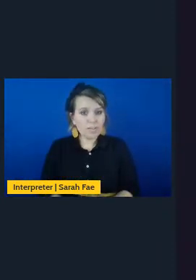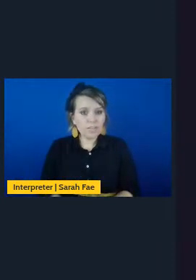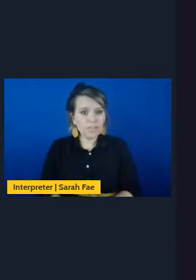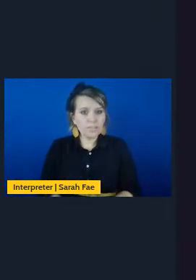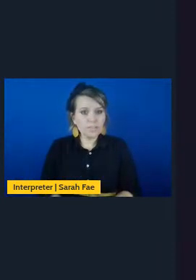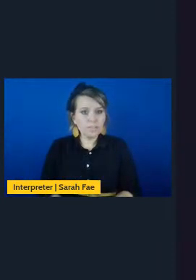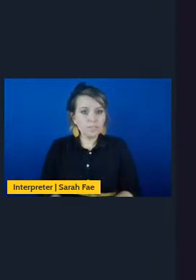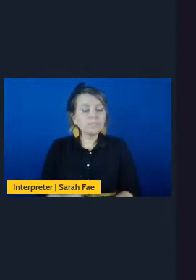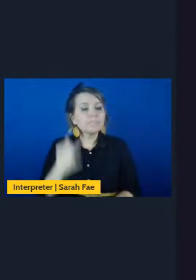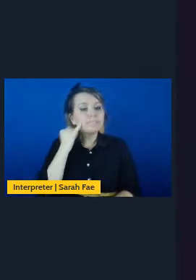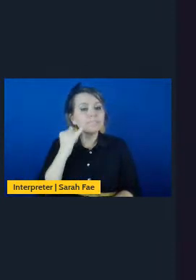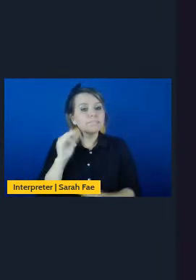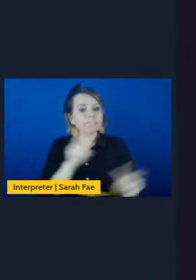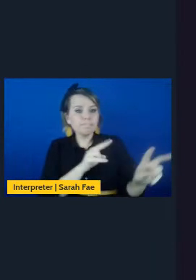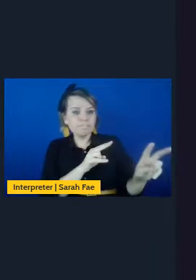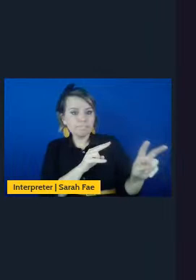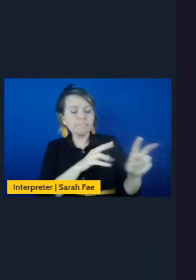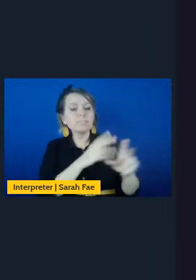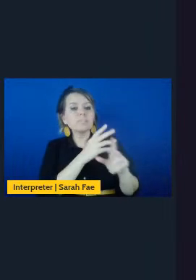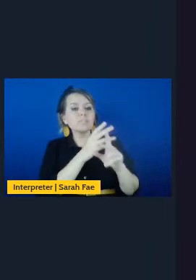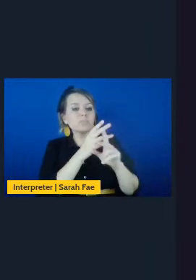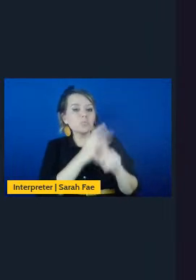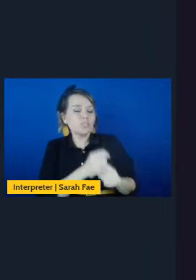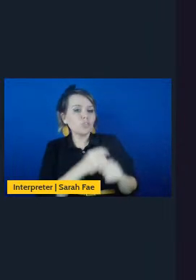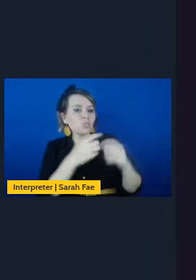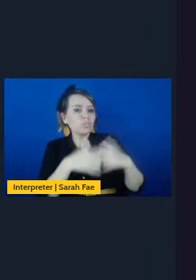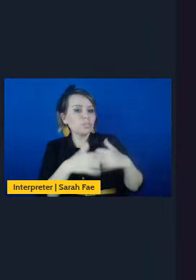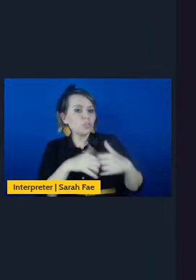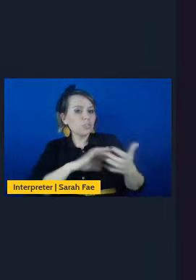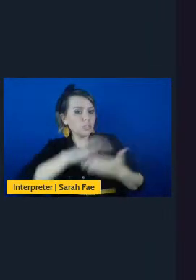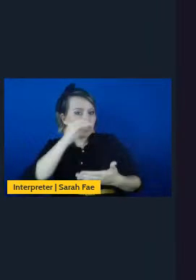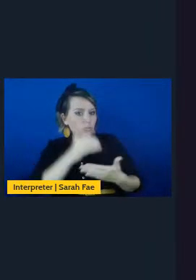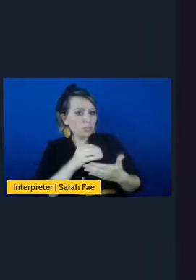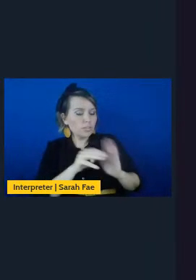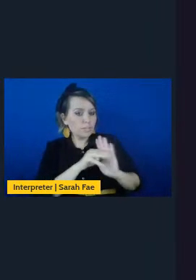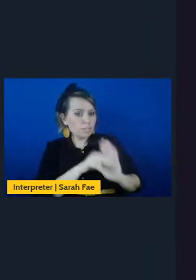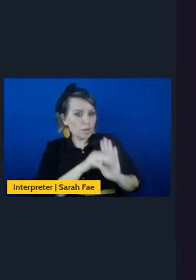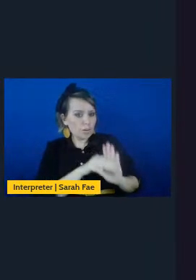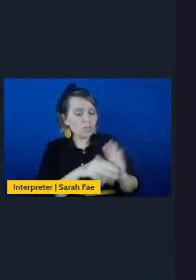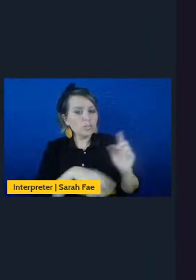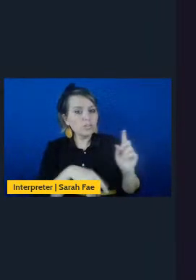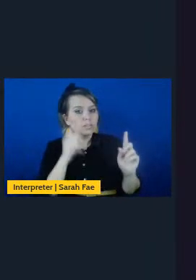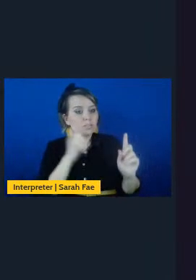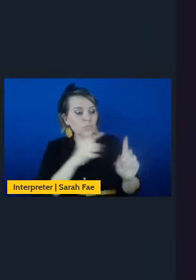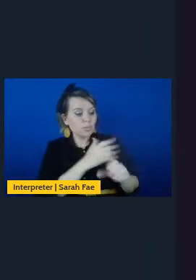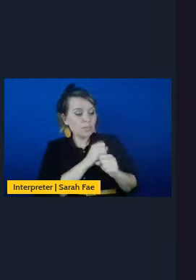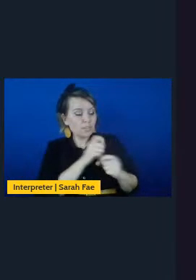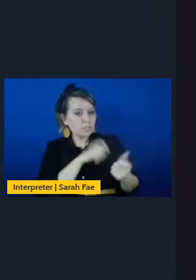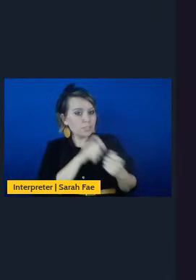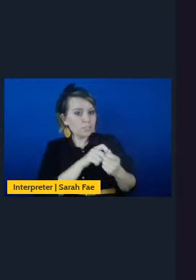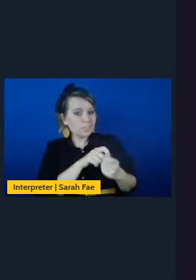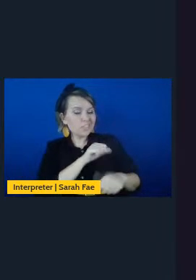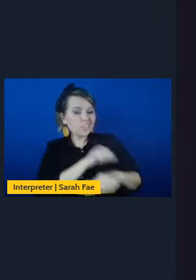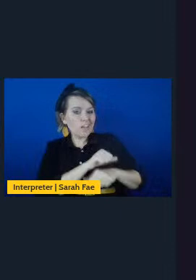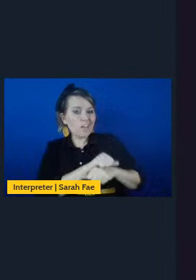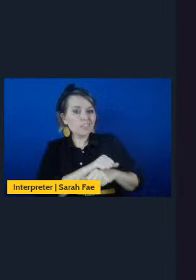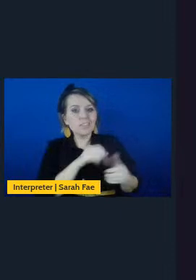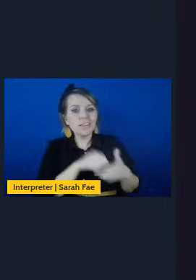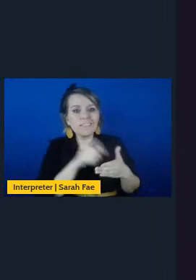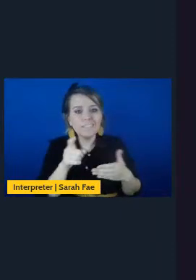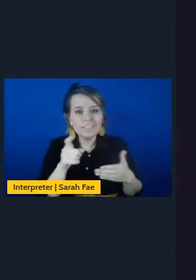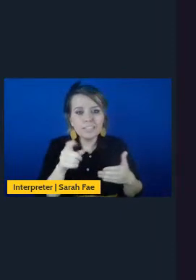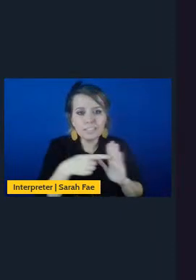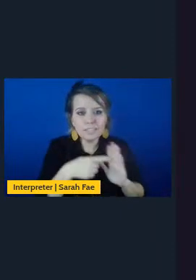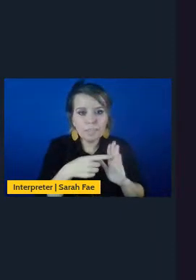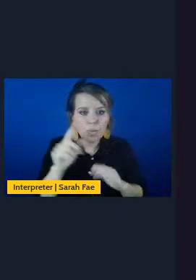So if you look at a traditional machine learning model, in order to achieve a specific task, say in this example, text generation,